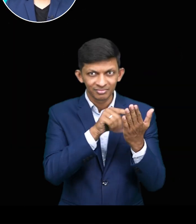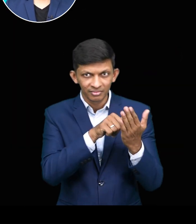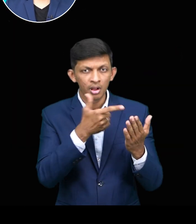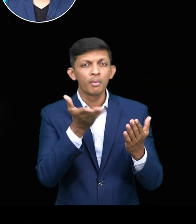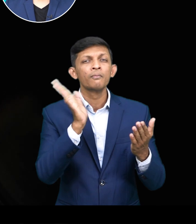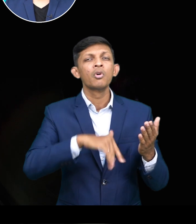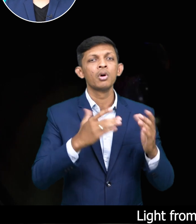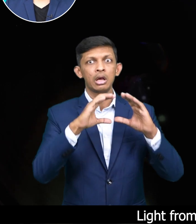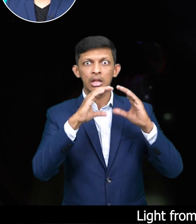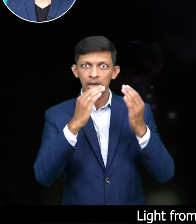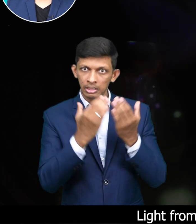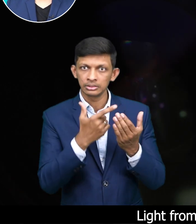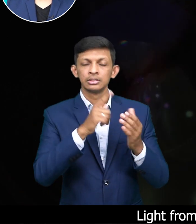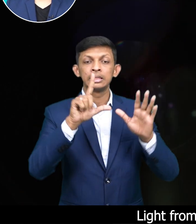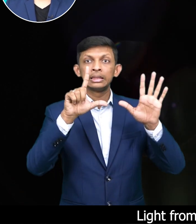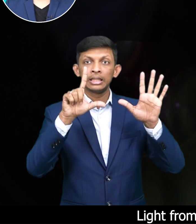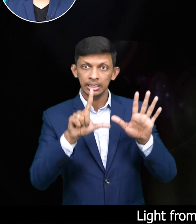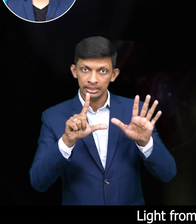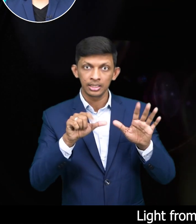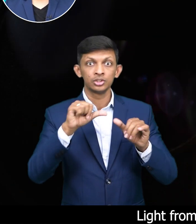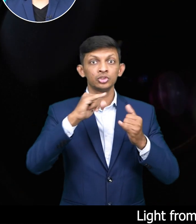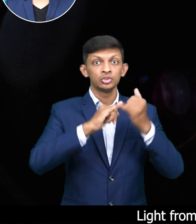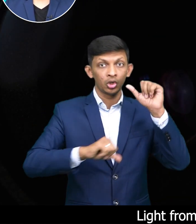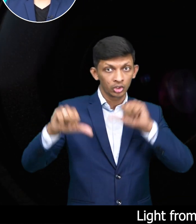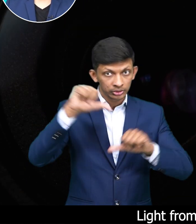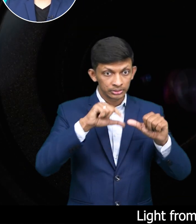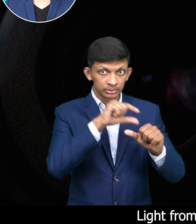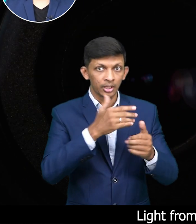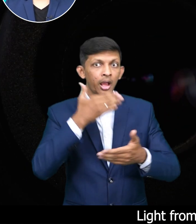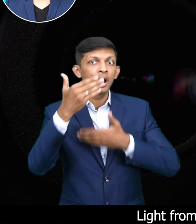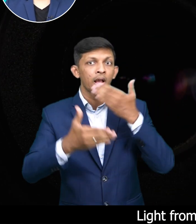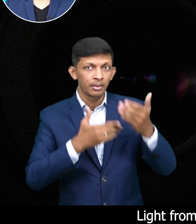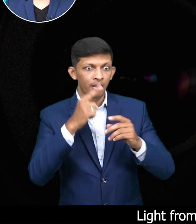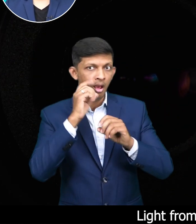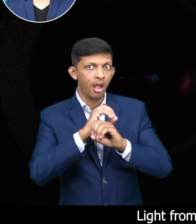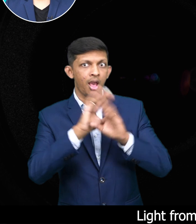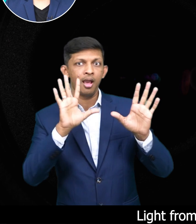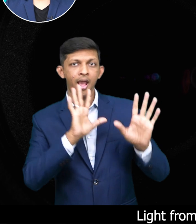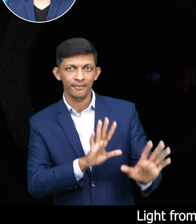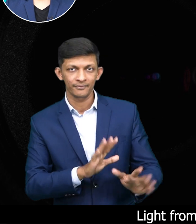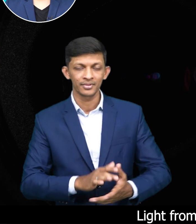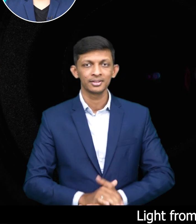lesson Light from class 7 Science in this session.